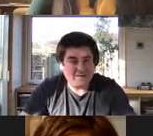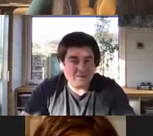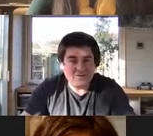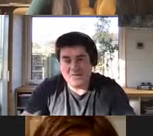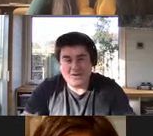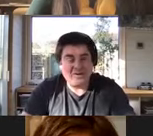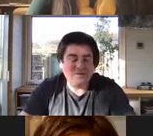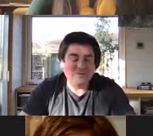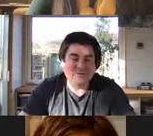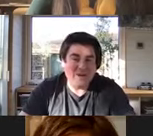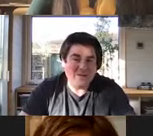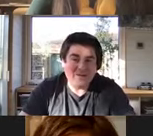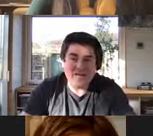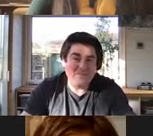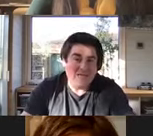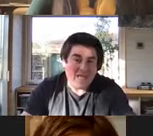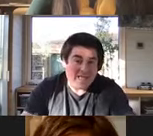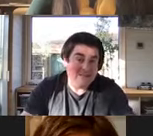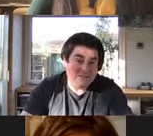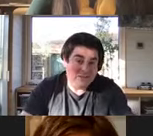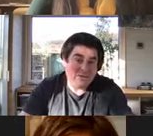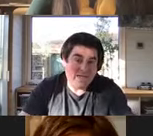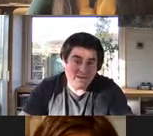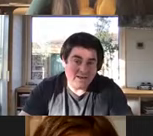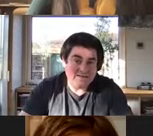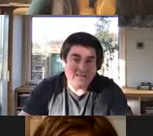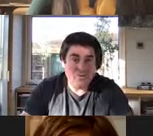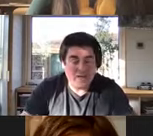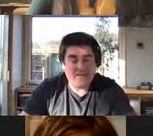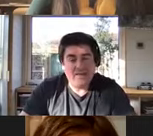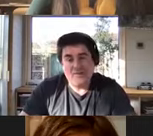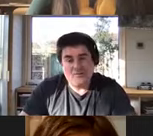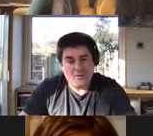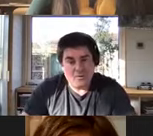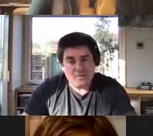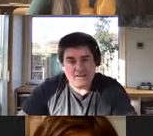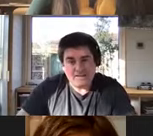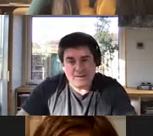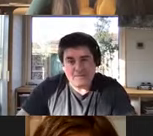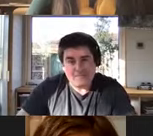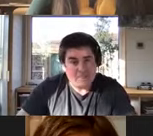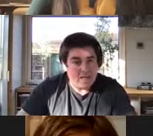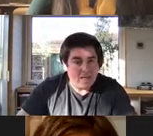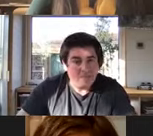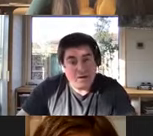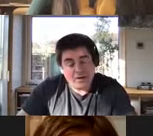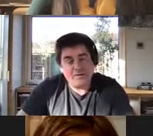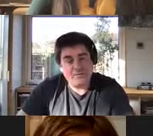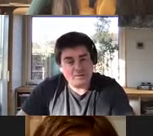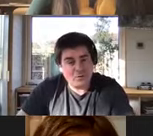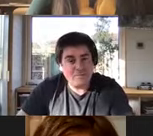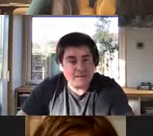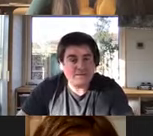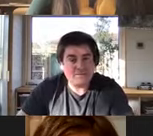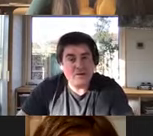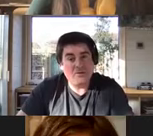obviously the crown jewels right now, into England and away from India. But the